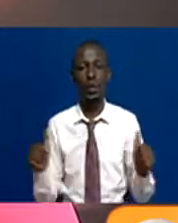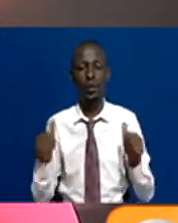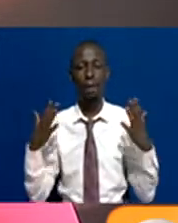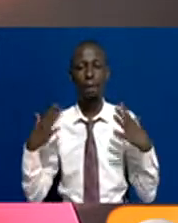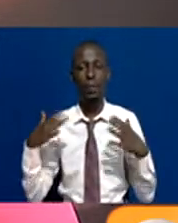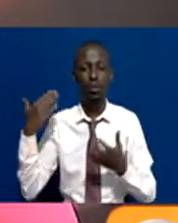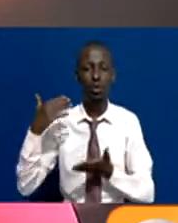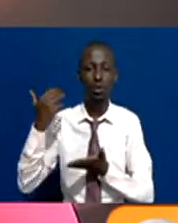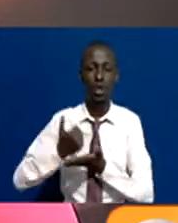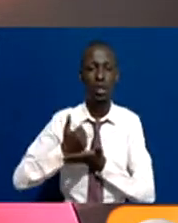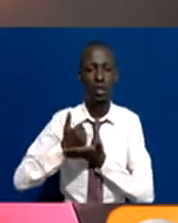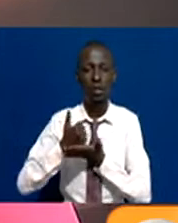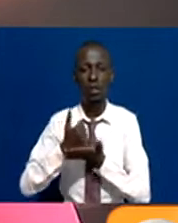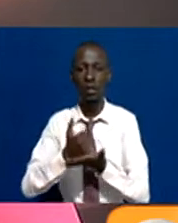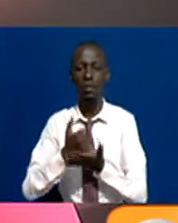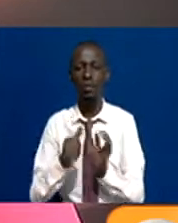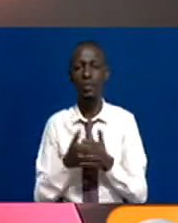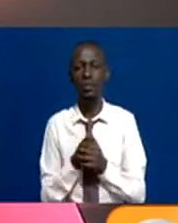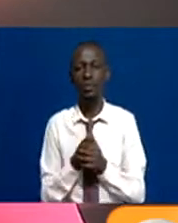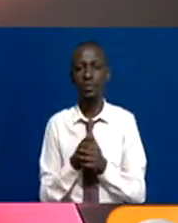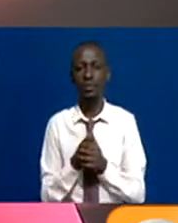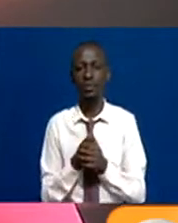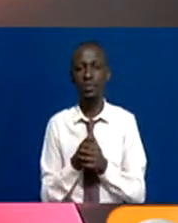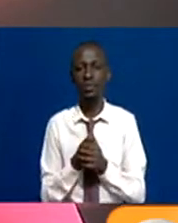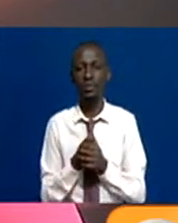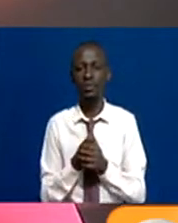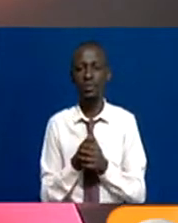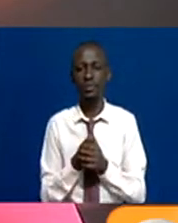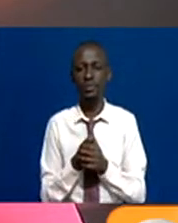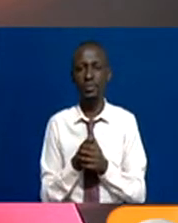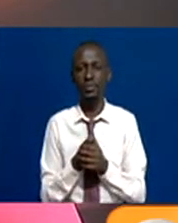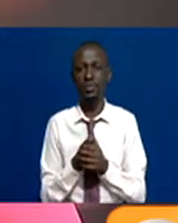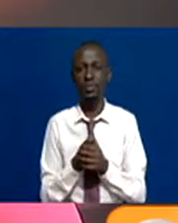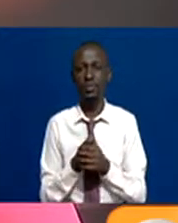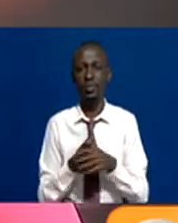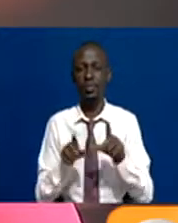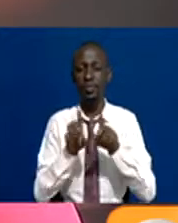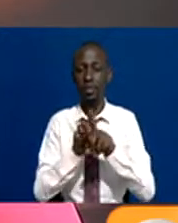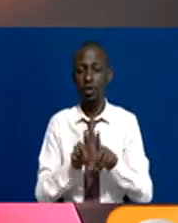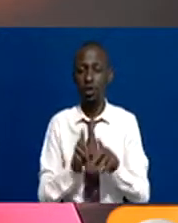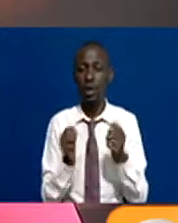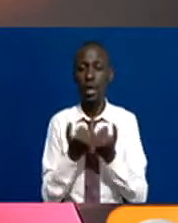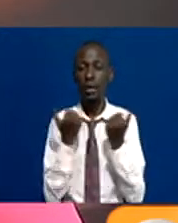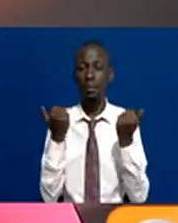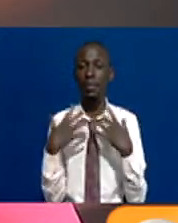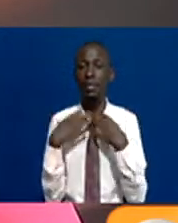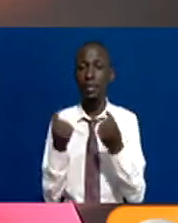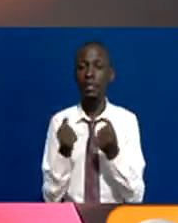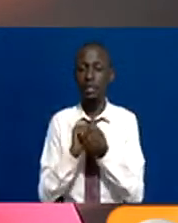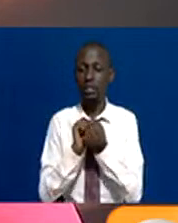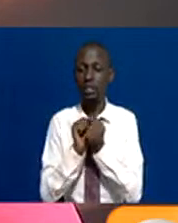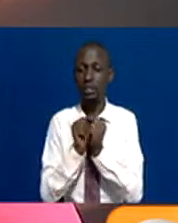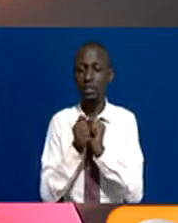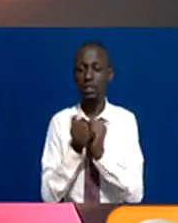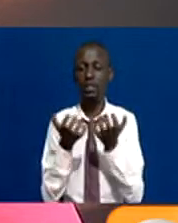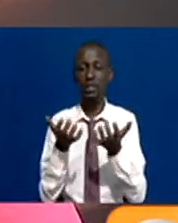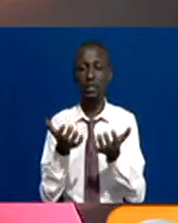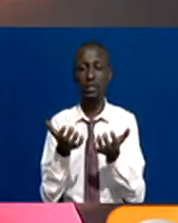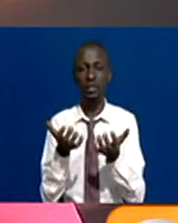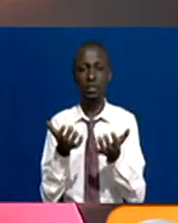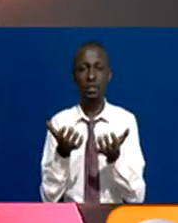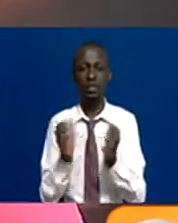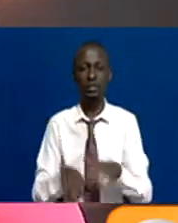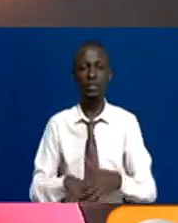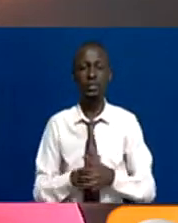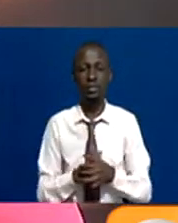with them and who are going to walk with them. Right. Of course, it talks about it also for the healing to take place, then there are changes and there are adjustments to be